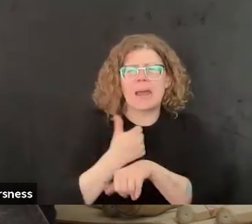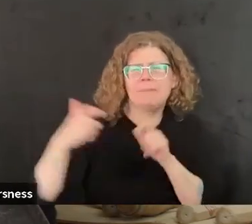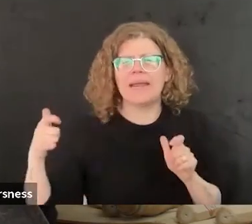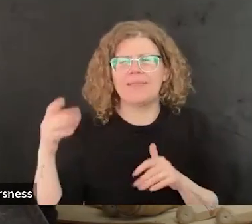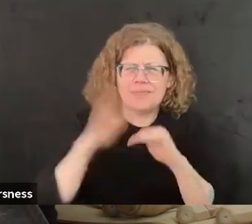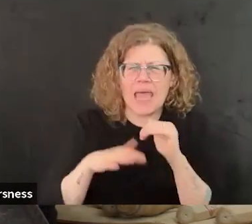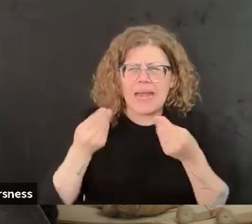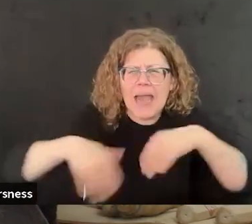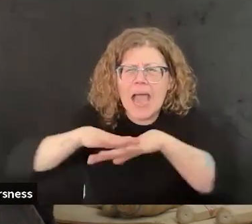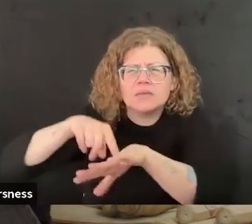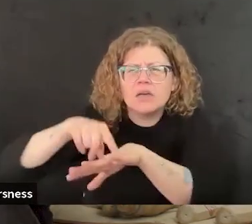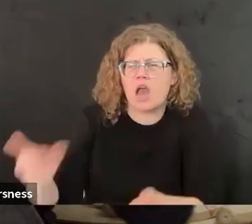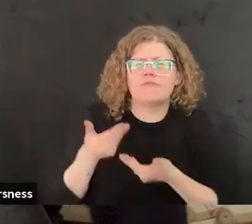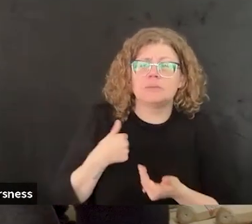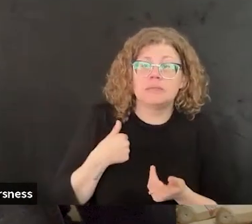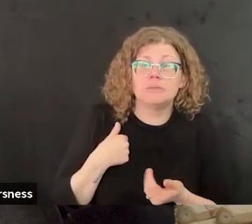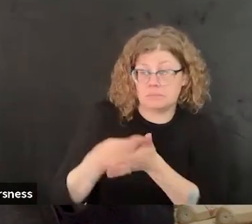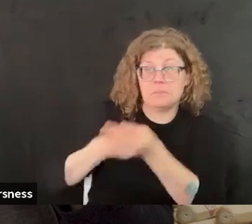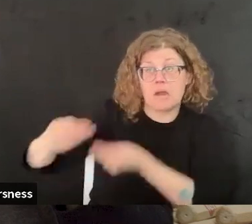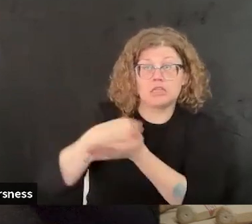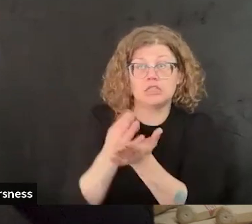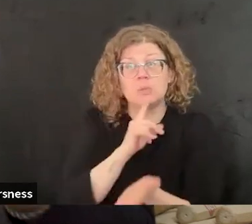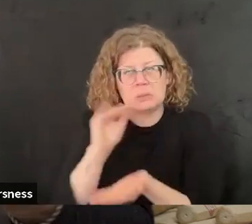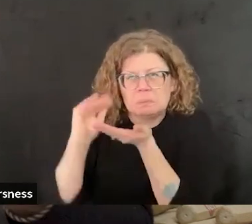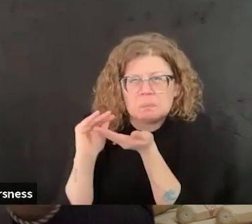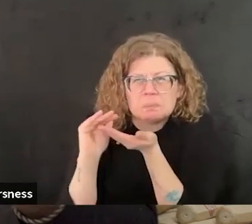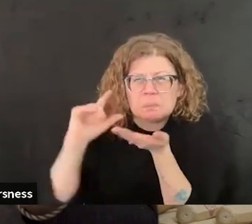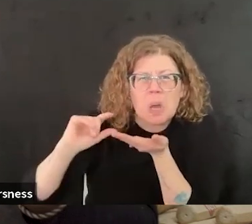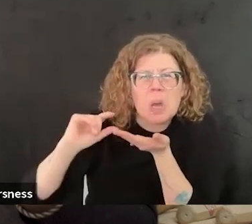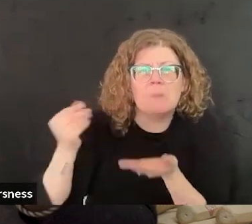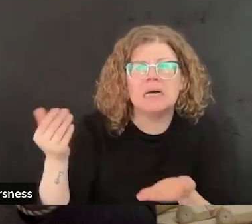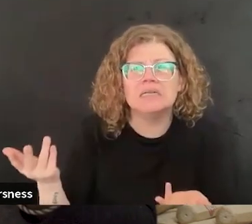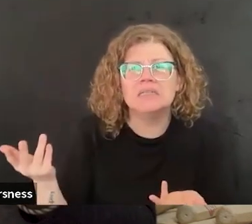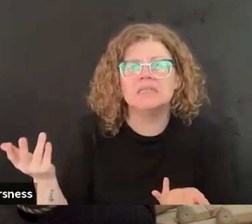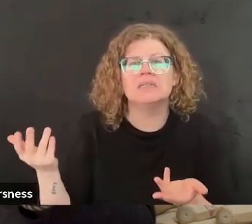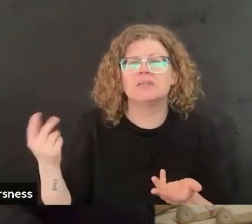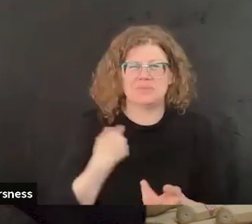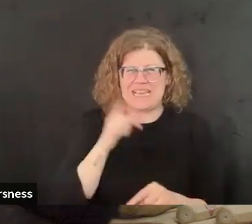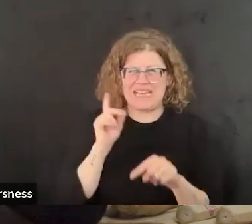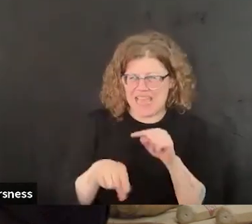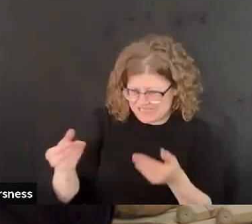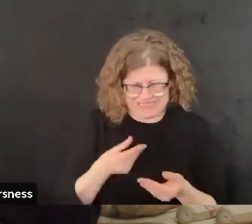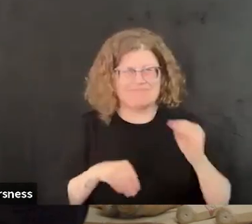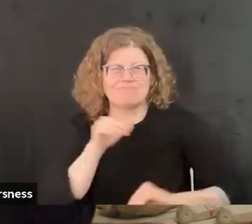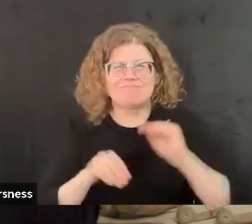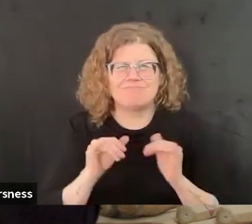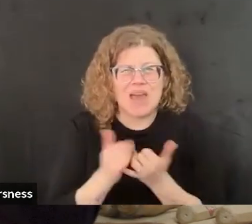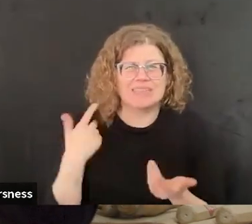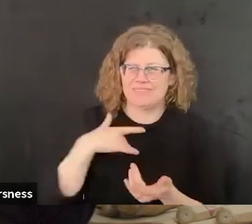go big, And the budget was so low that we could not have a lot